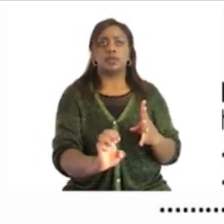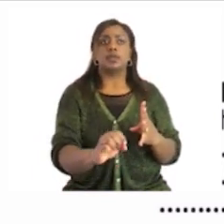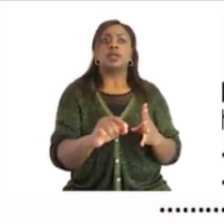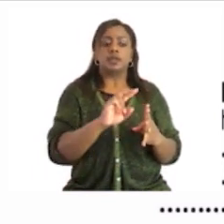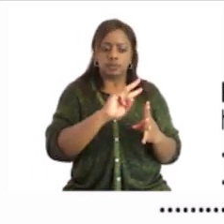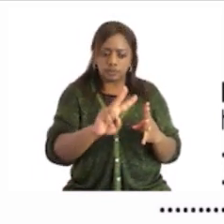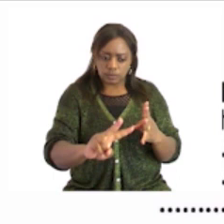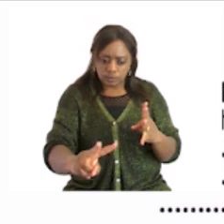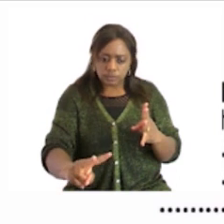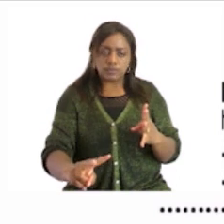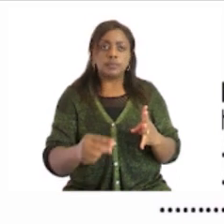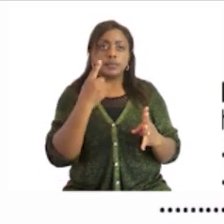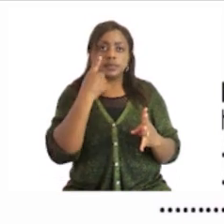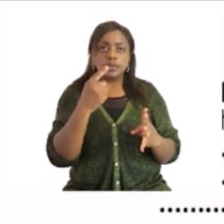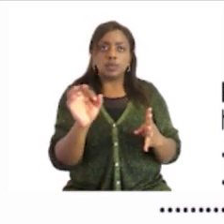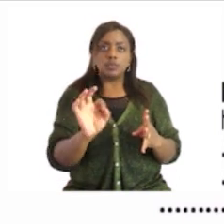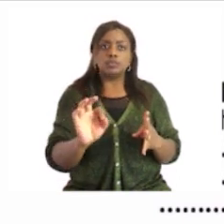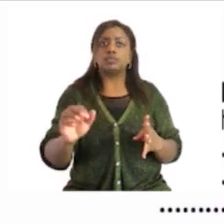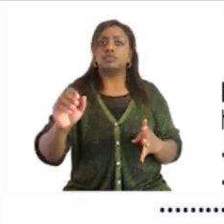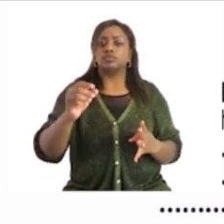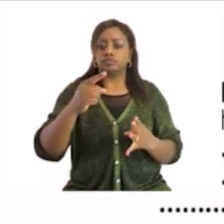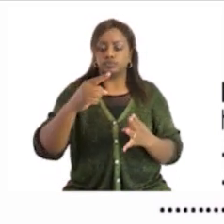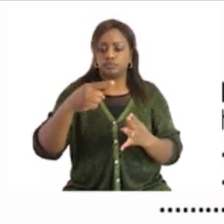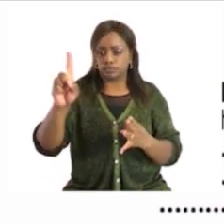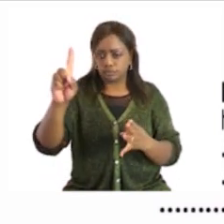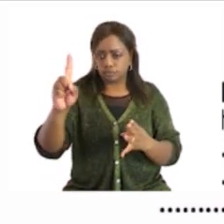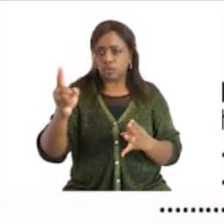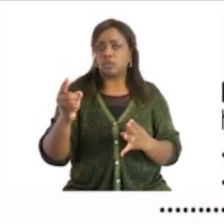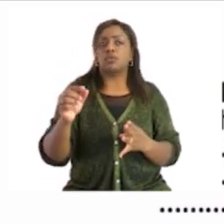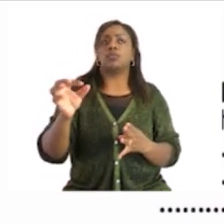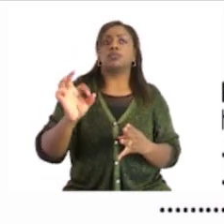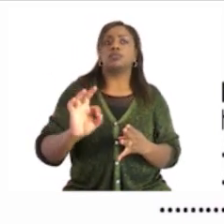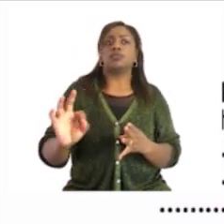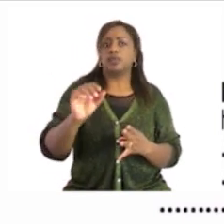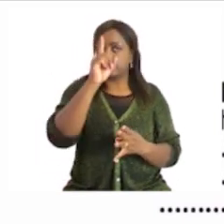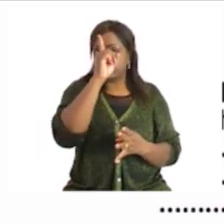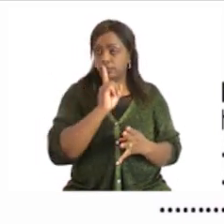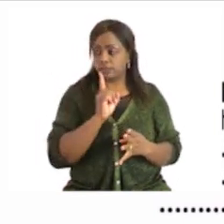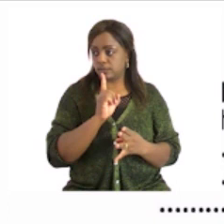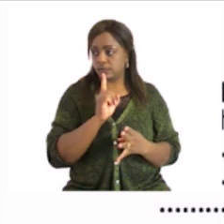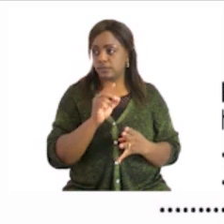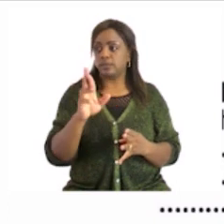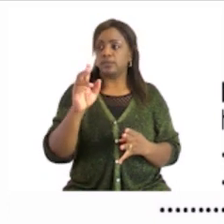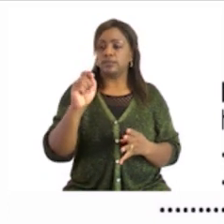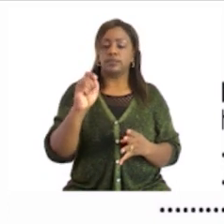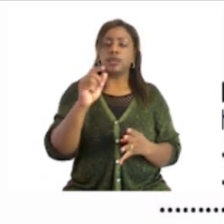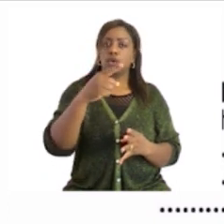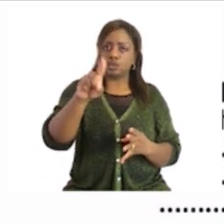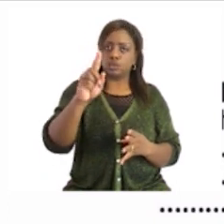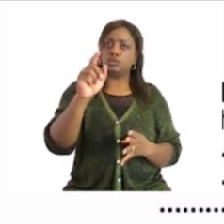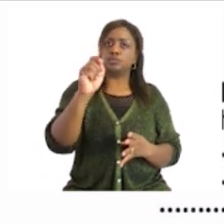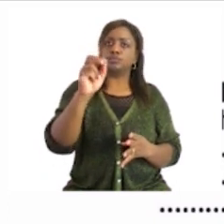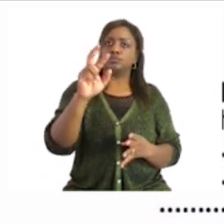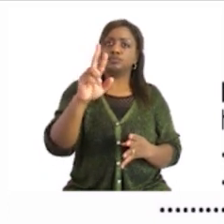little space provided, you guys must go and write true or false depending on the sentence. Okay, but don't worry, the memorandum